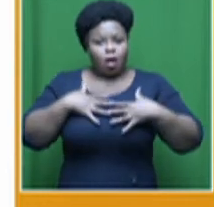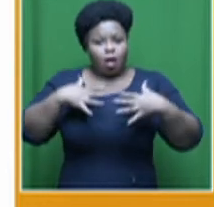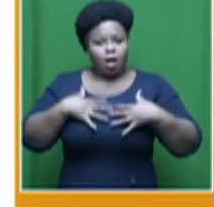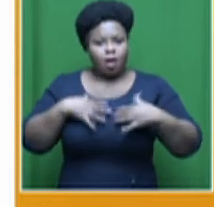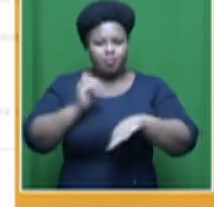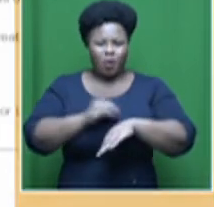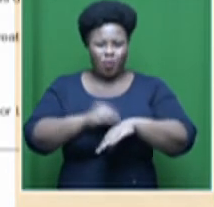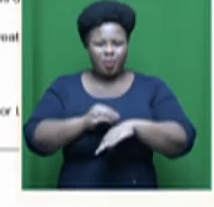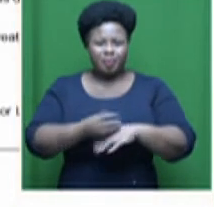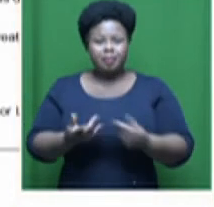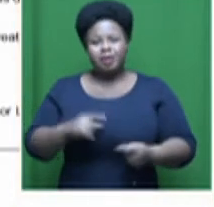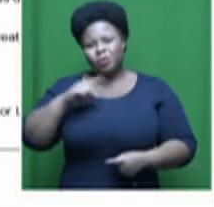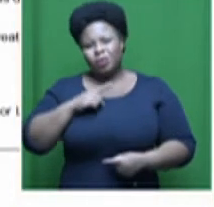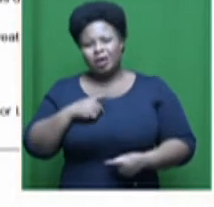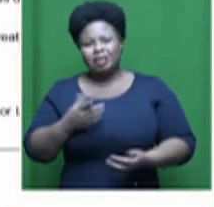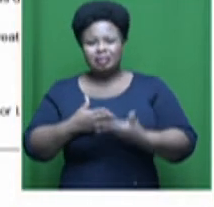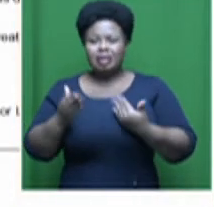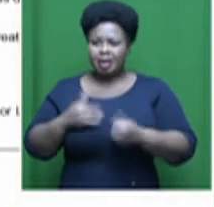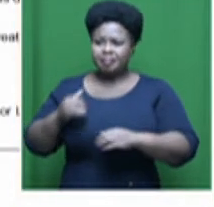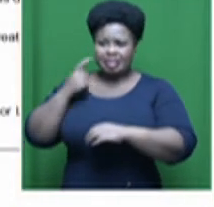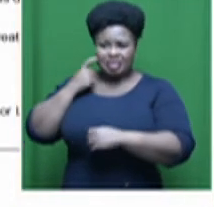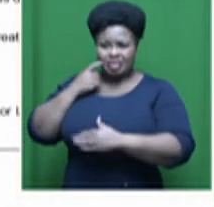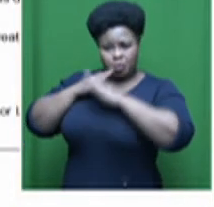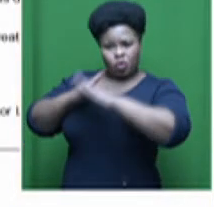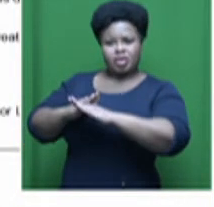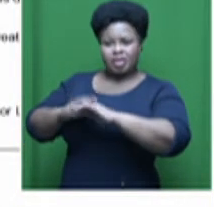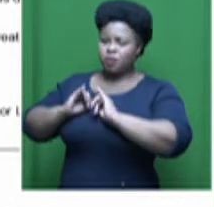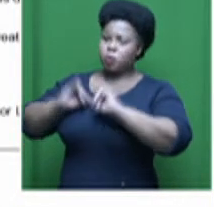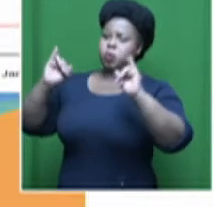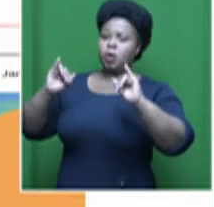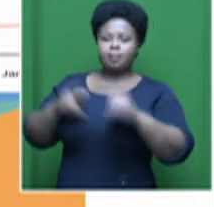disease compared to mild or moderate illness.